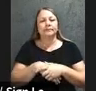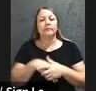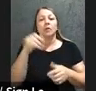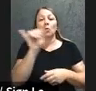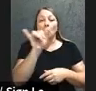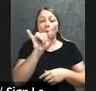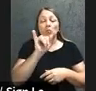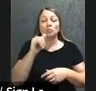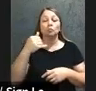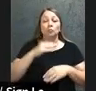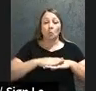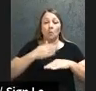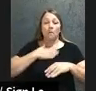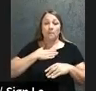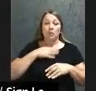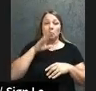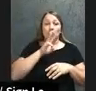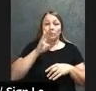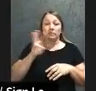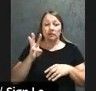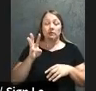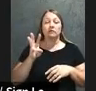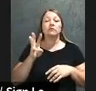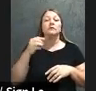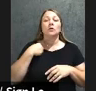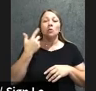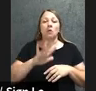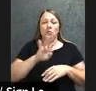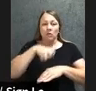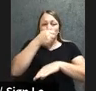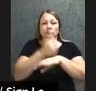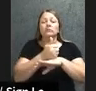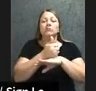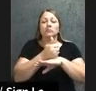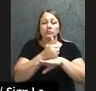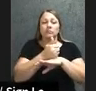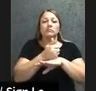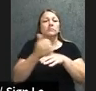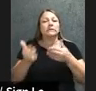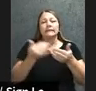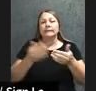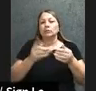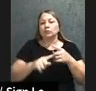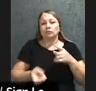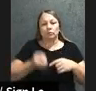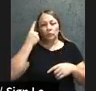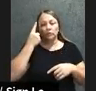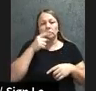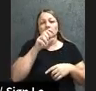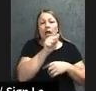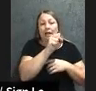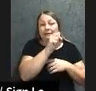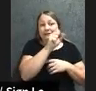of information on our website. We've put together some resources in plain language, information in ASL,